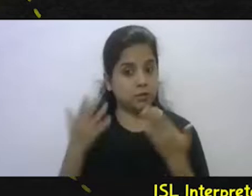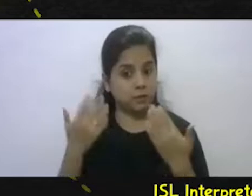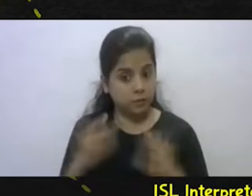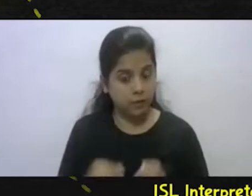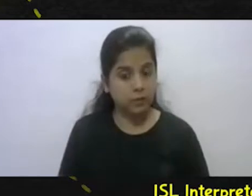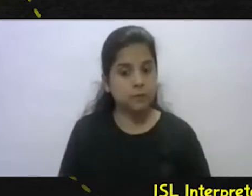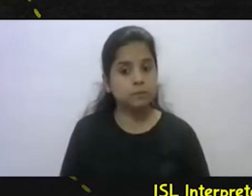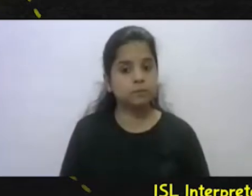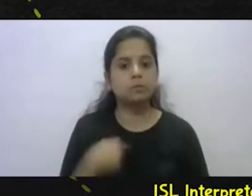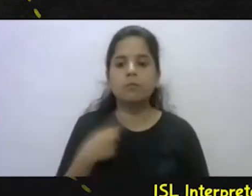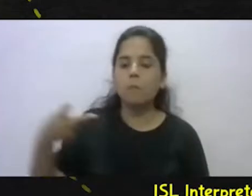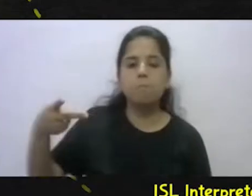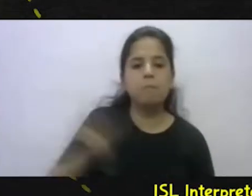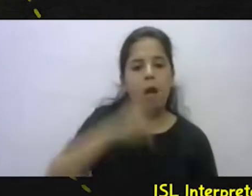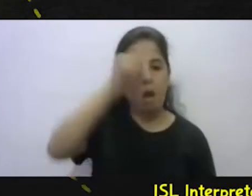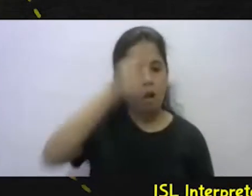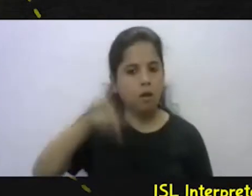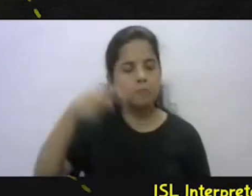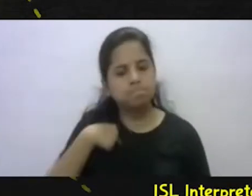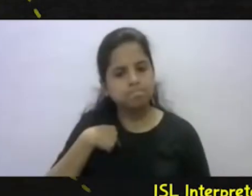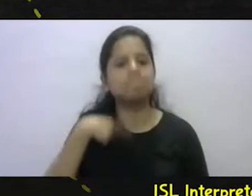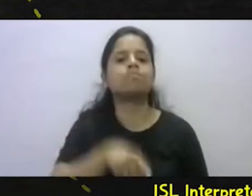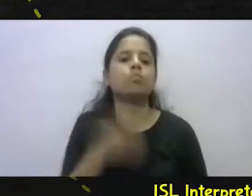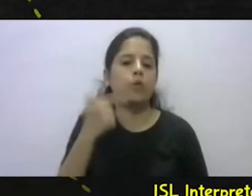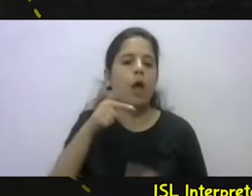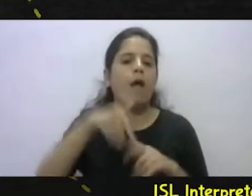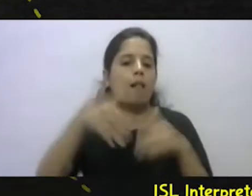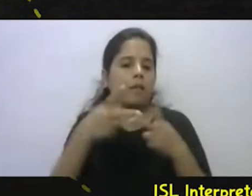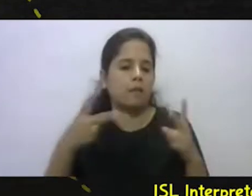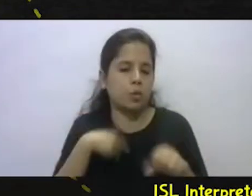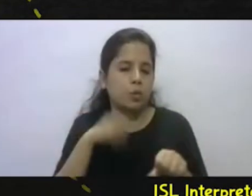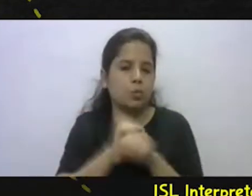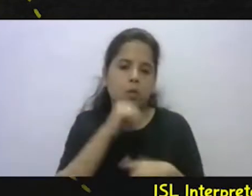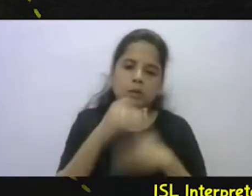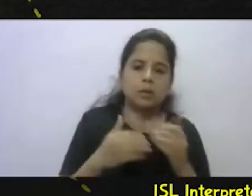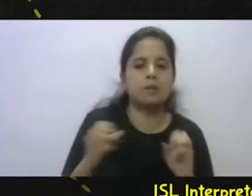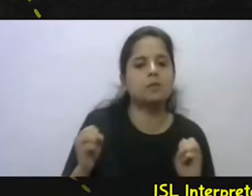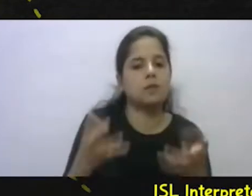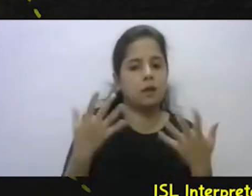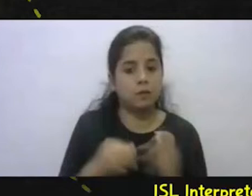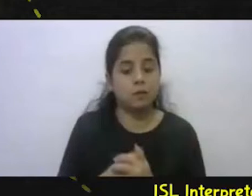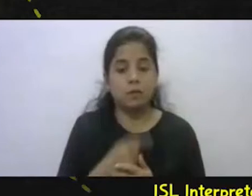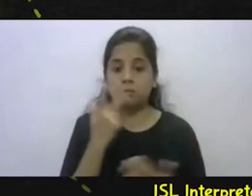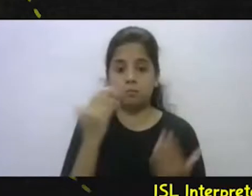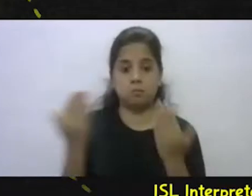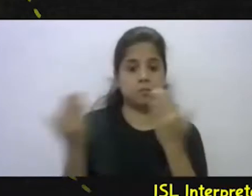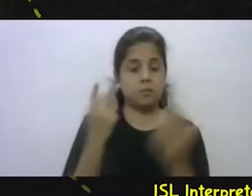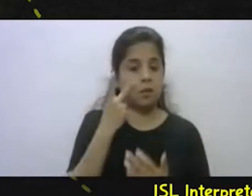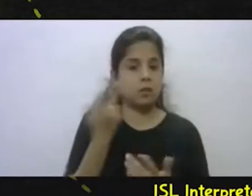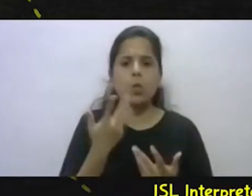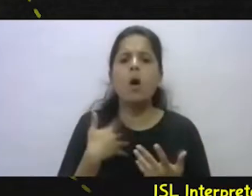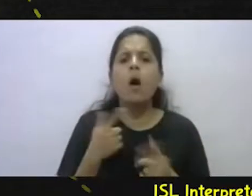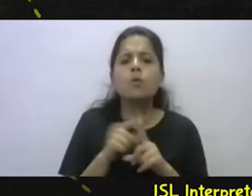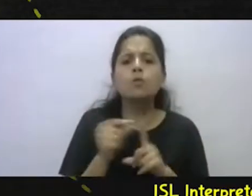to come back to India and work on an election campaign. Now, this is I had a degree in comparative literature. I didn't know what I was going to do,